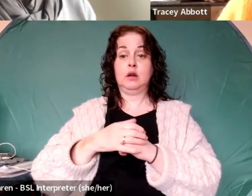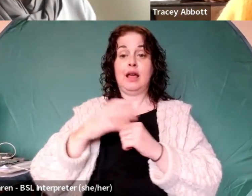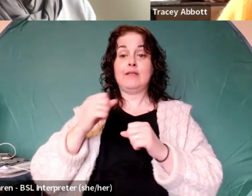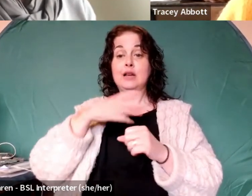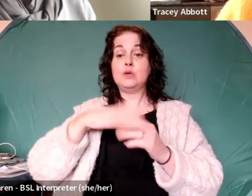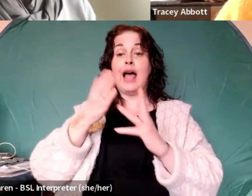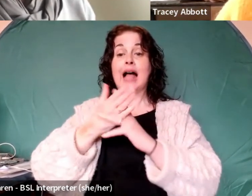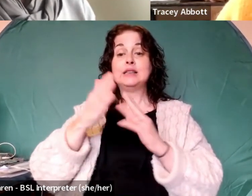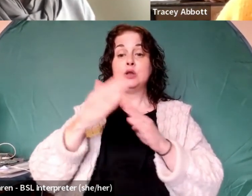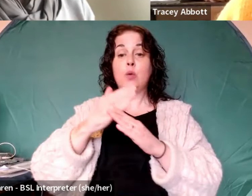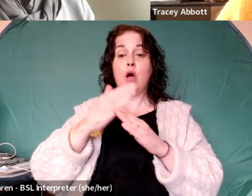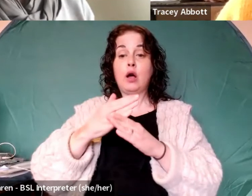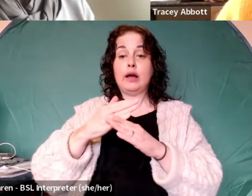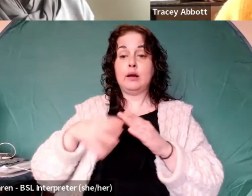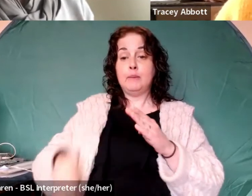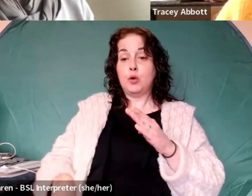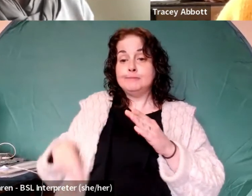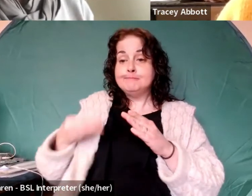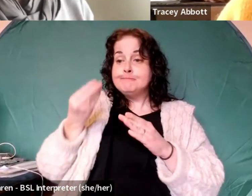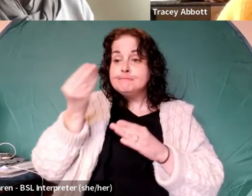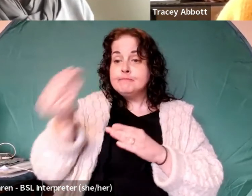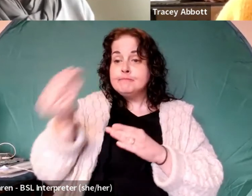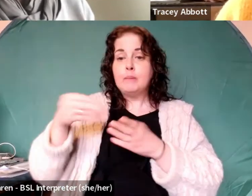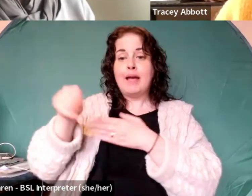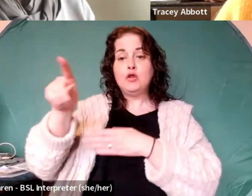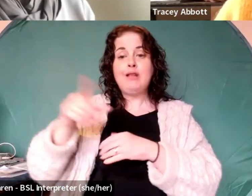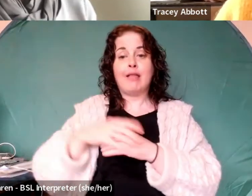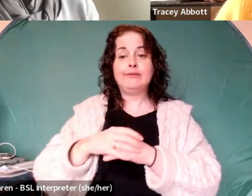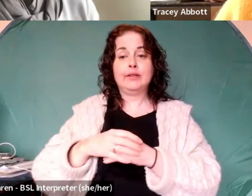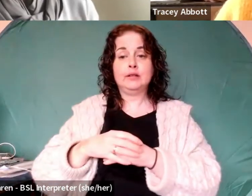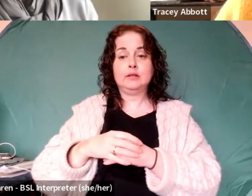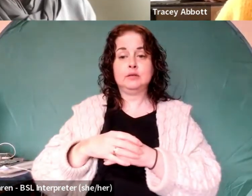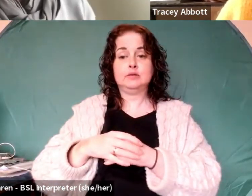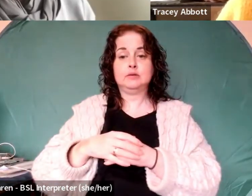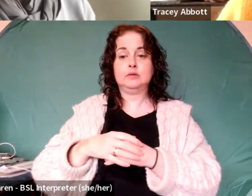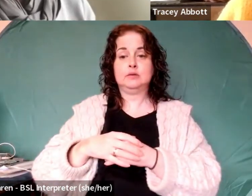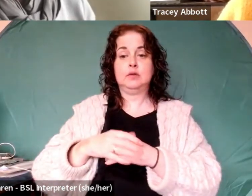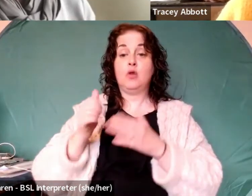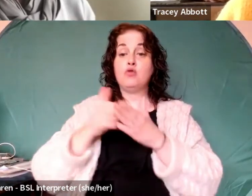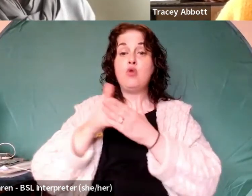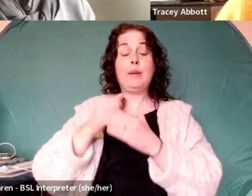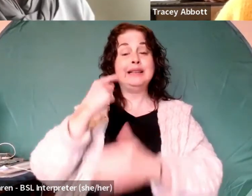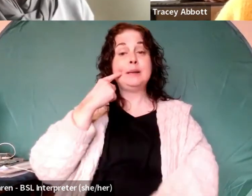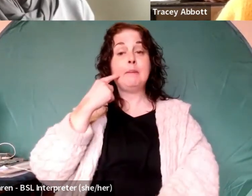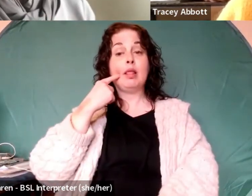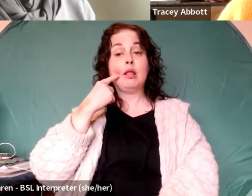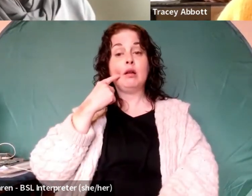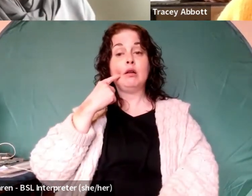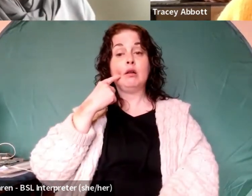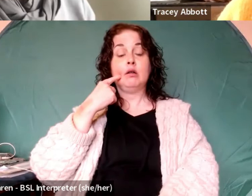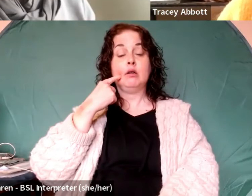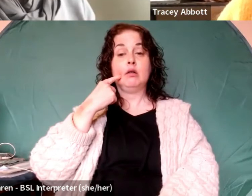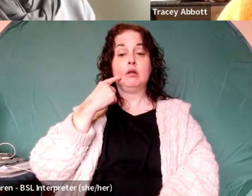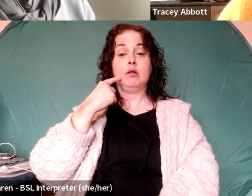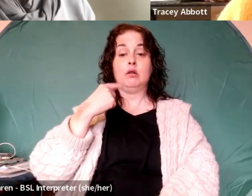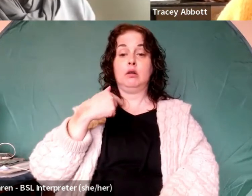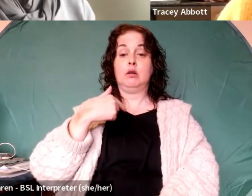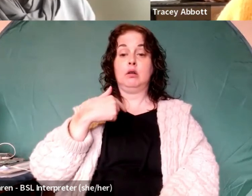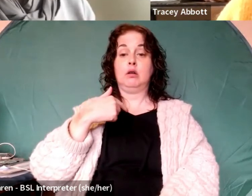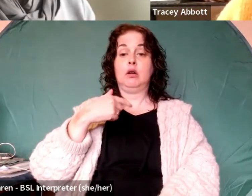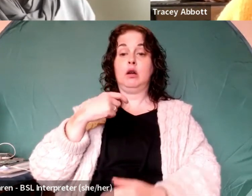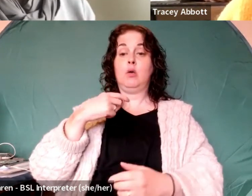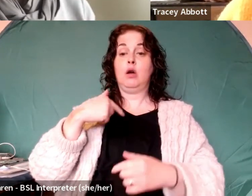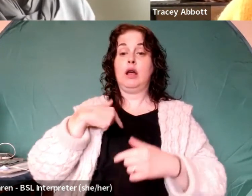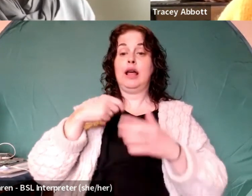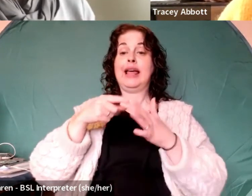work or put your hand in your pocket, pay for it yourself. Yeah. And usually it's really simple. I mean, we have, at Evenbreak, it's a